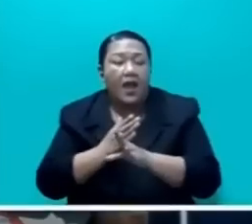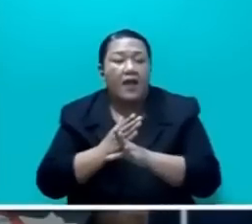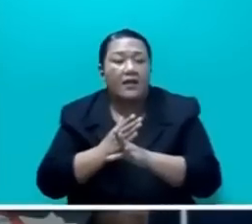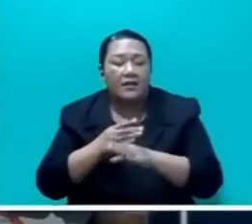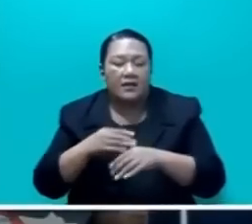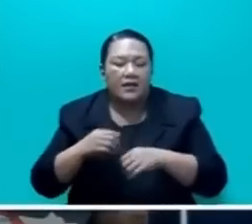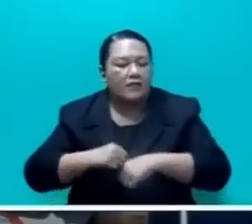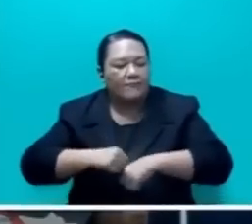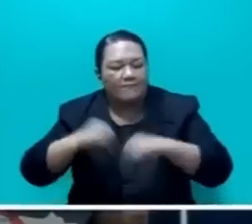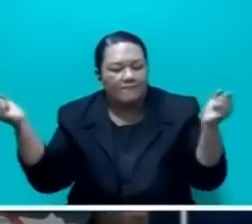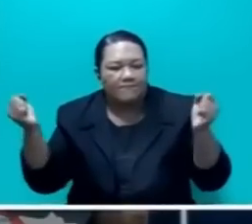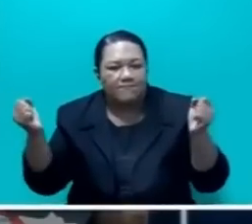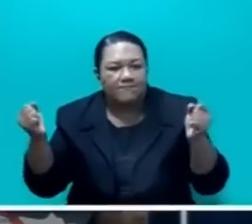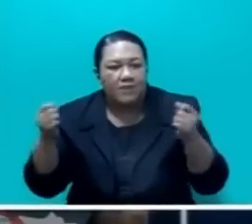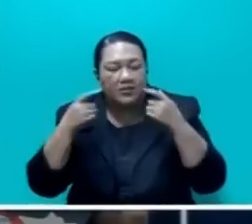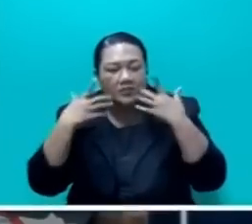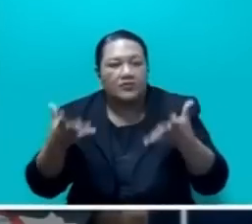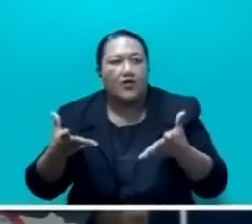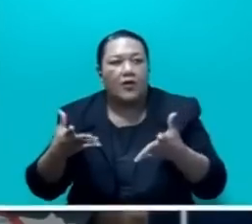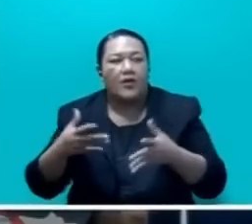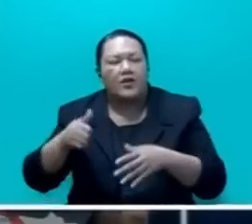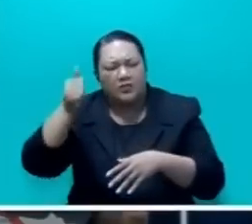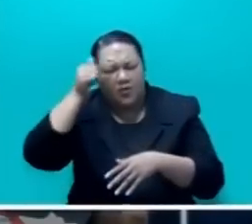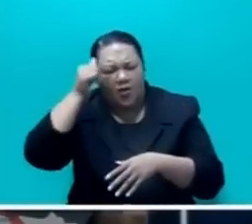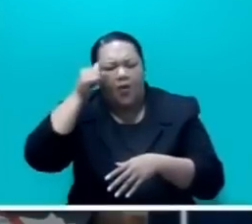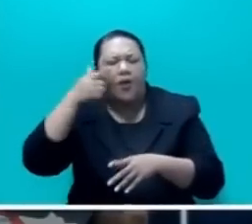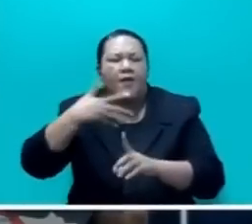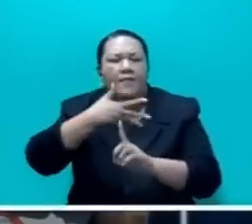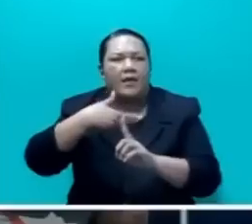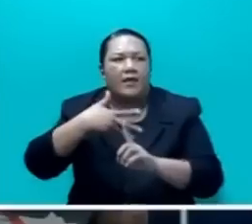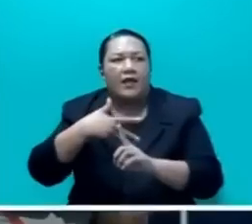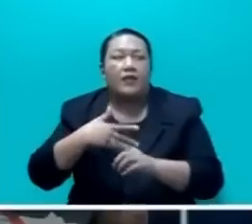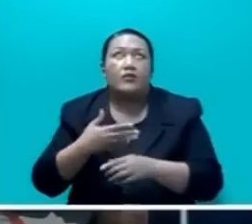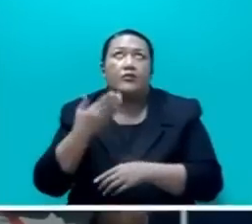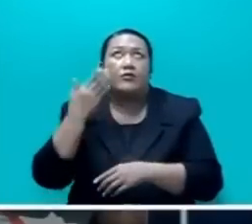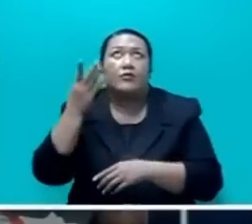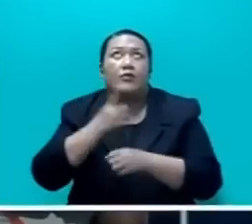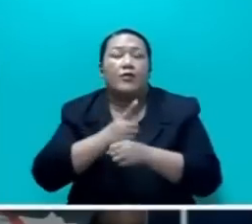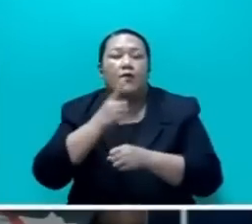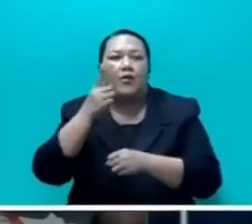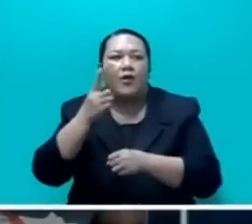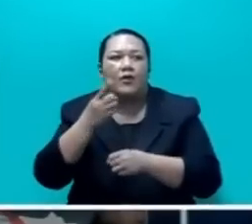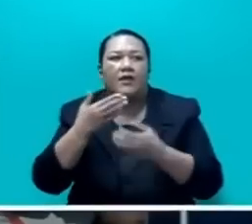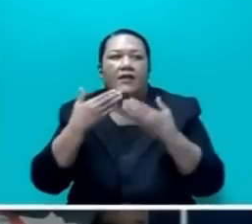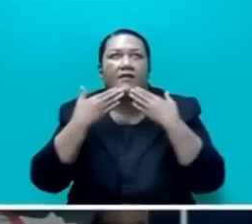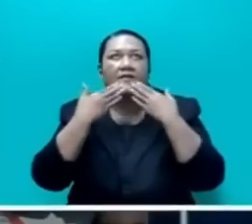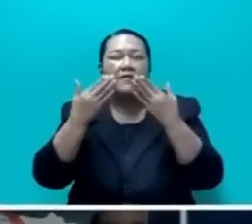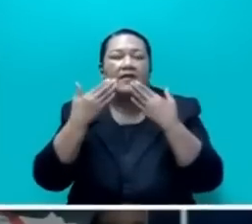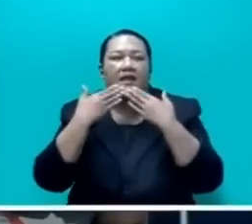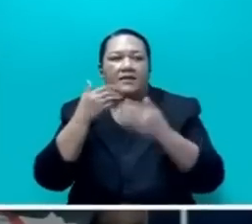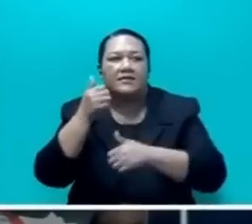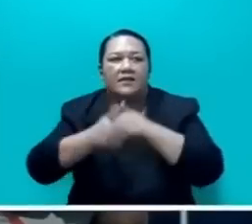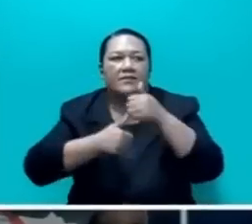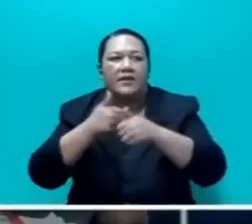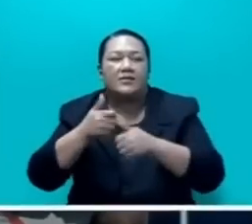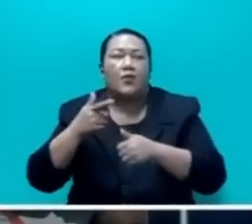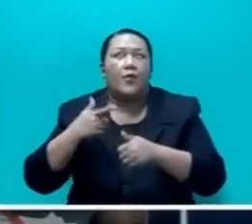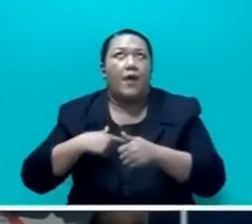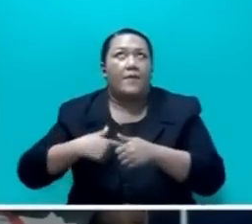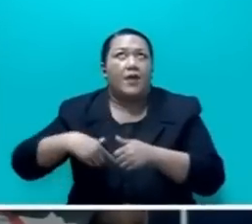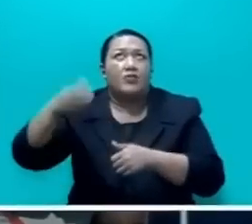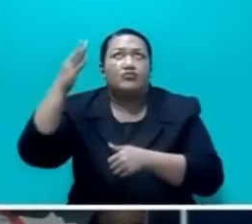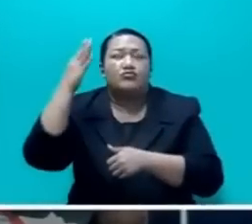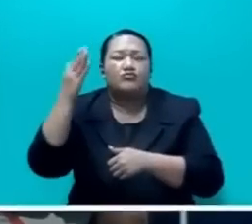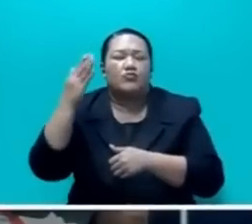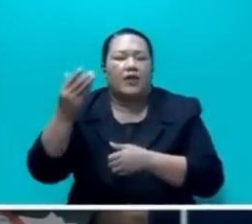him. To you, God my fathers, I give thanks and praise, for you have given me wisdom and might,